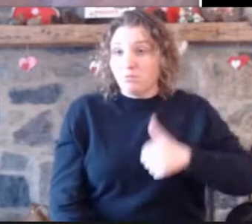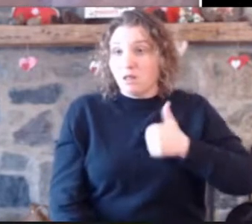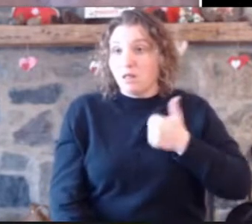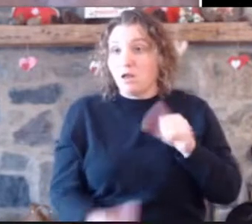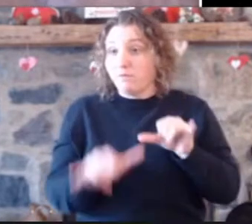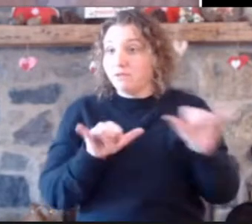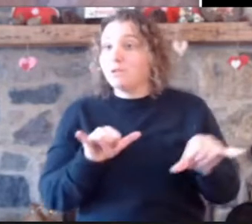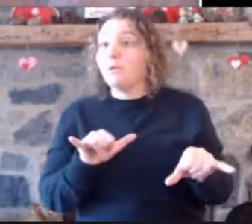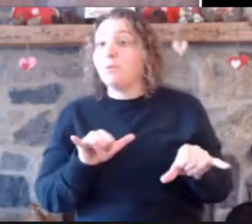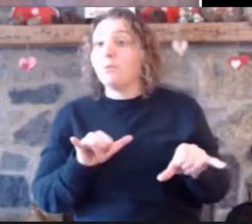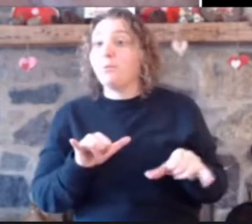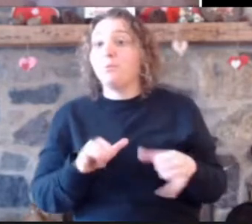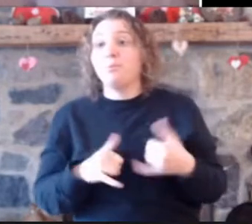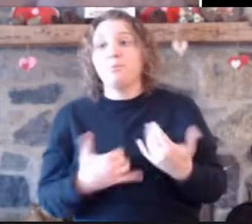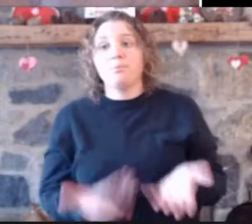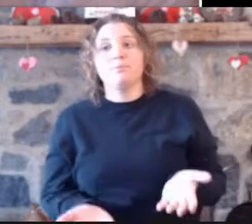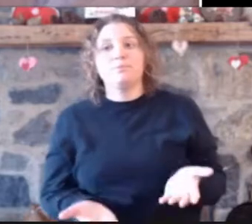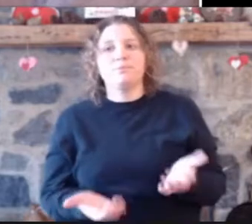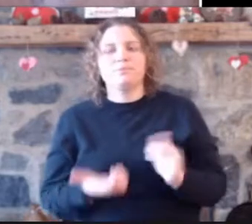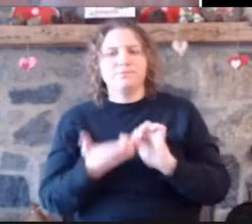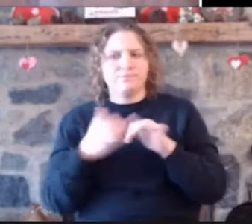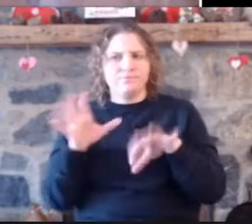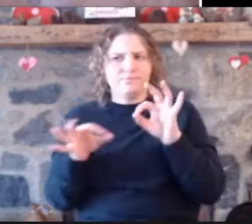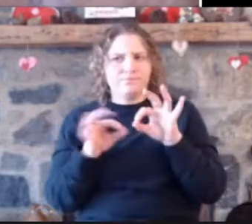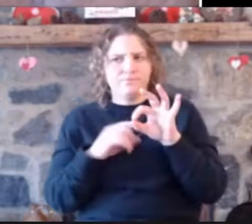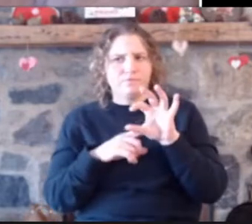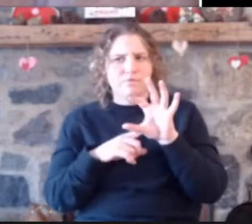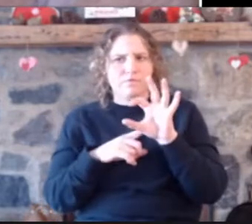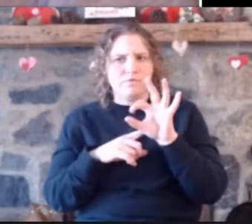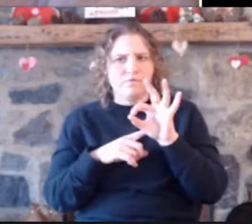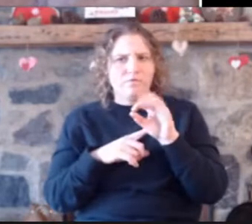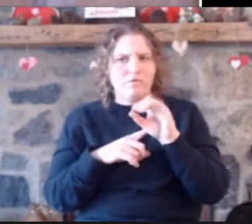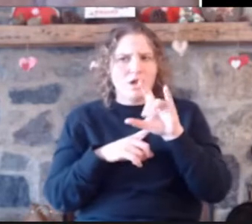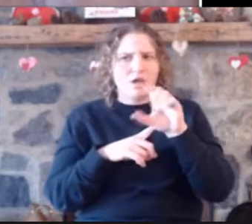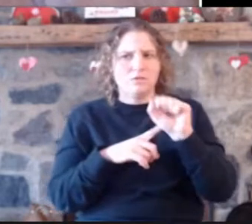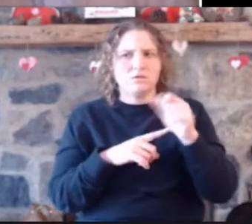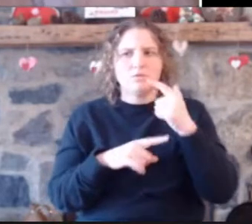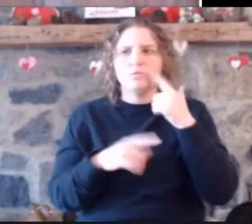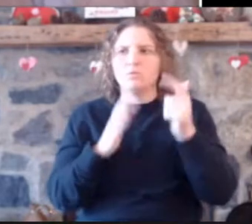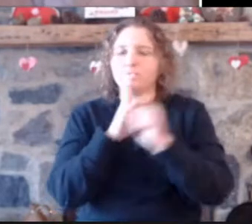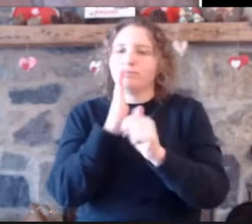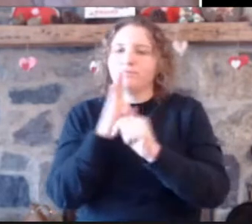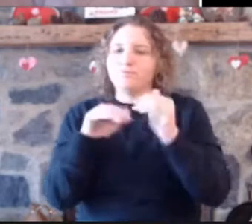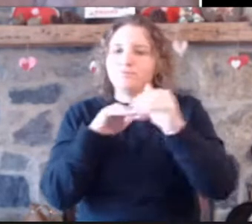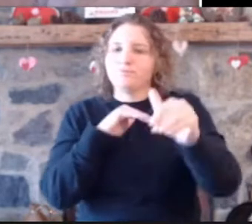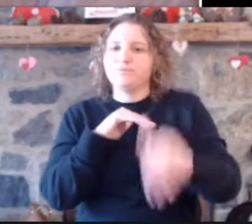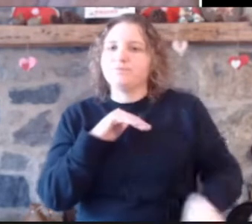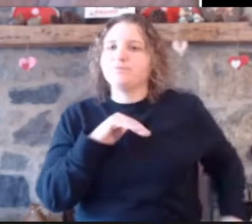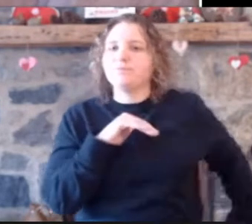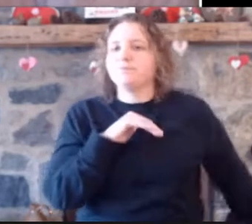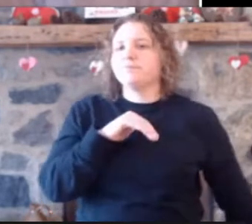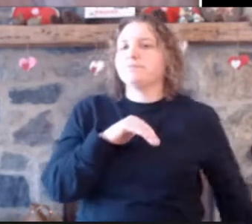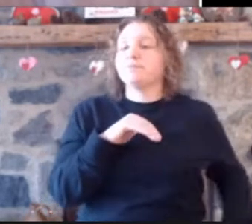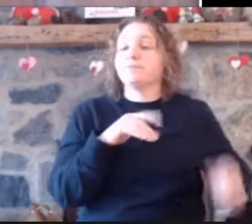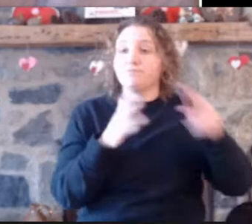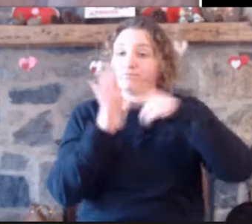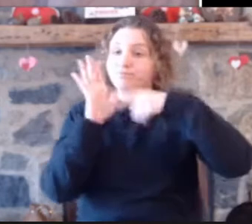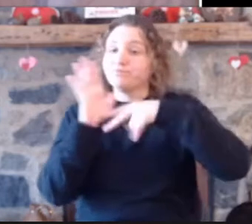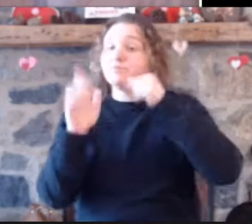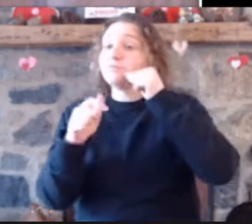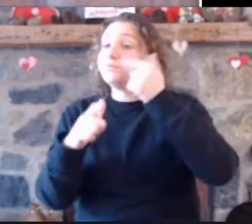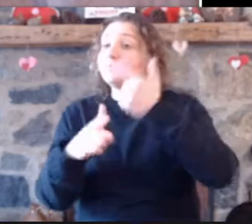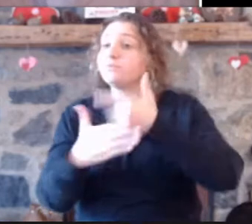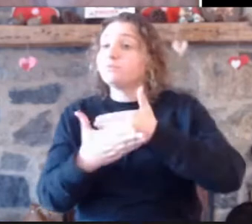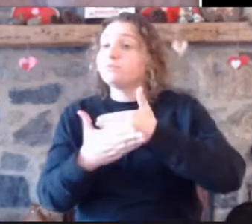Well, look at that. How do you get fossils? Well, this is coming from a little National Geographic, one of the ladies in the church sent me. She was reading it to her daughter, so I'm like, sure. An